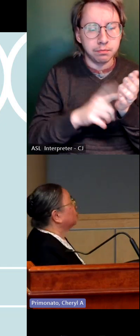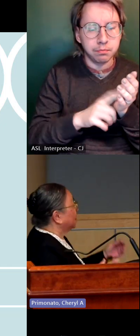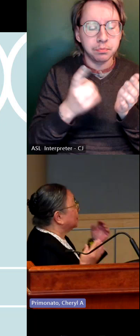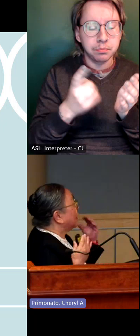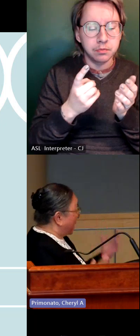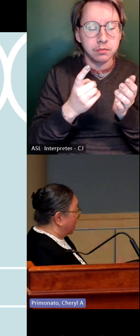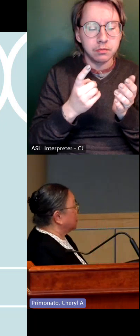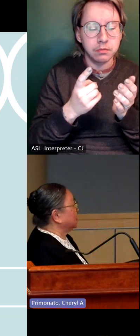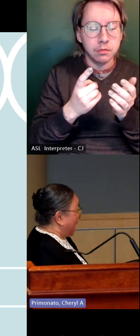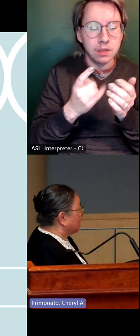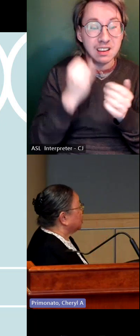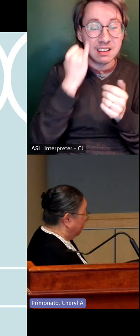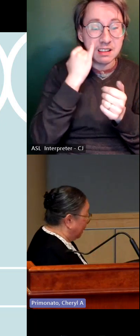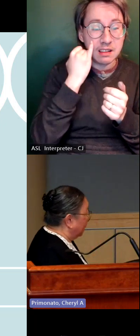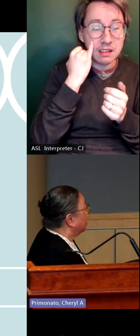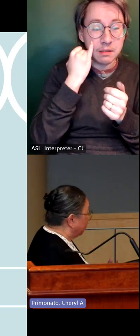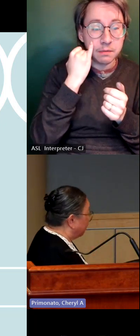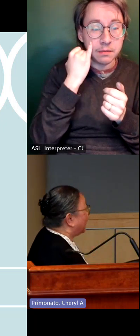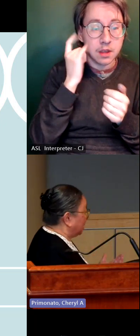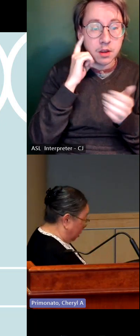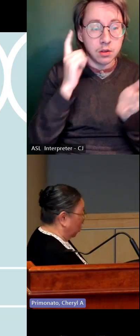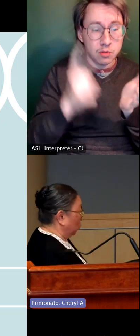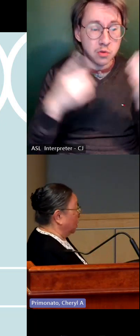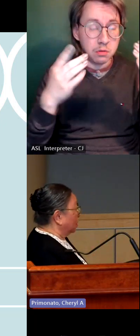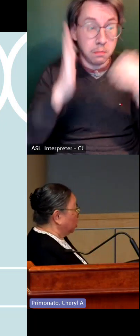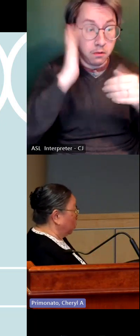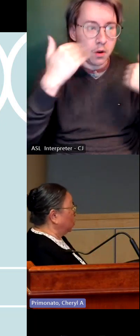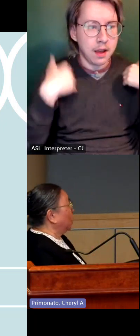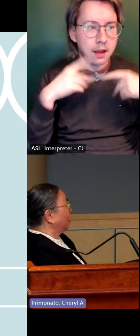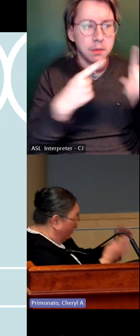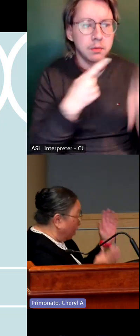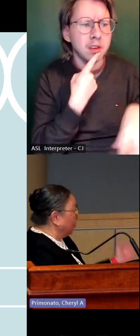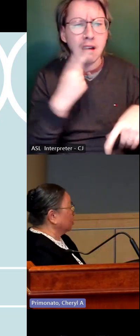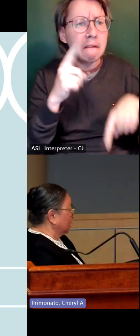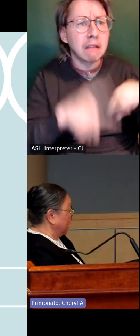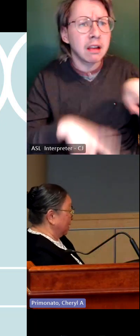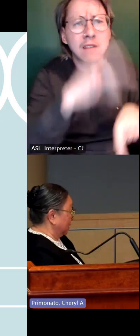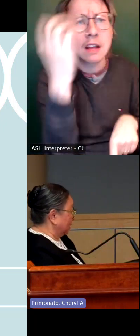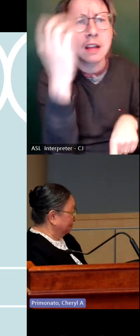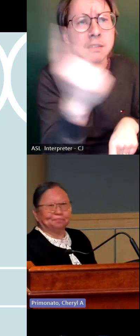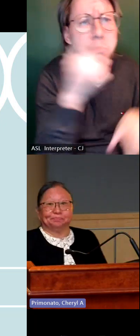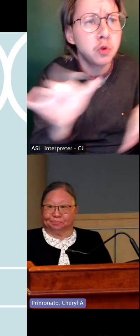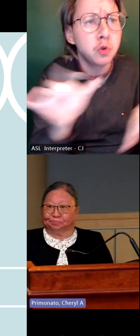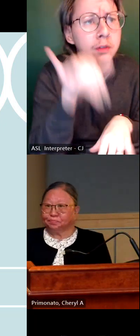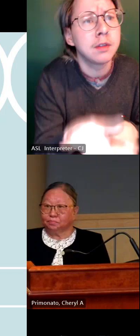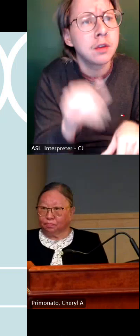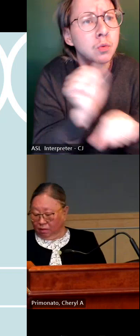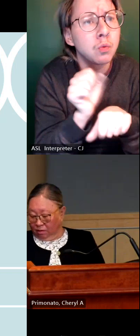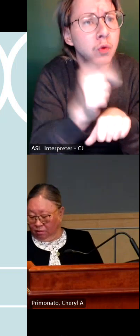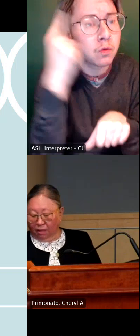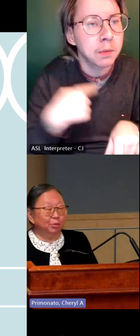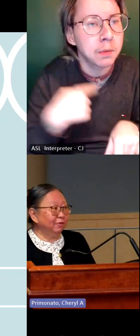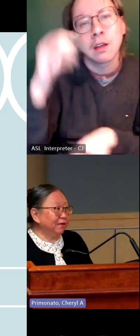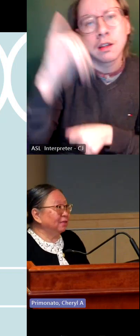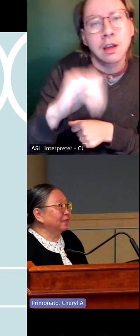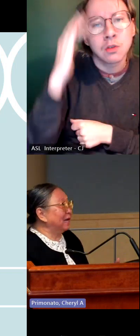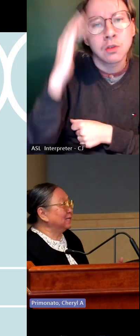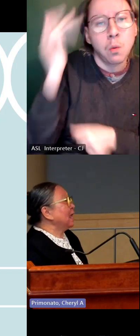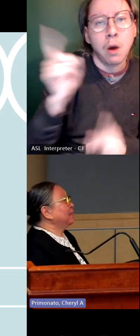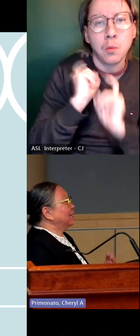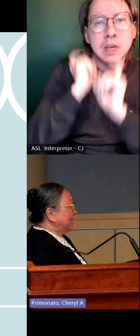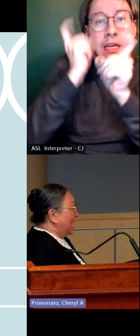any firms, because that list is actually being provided to all those attendees. And we